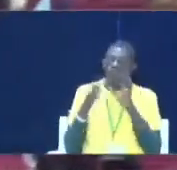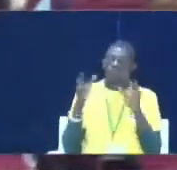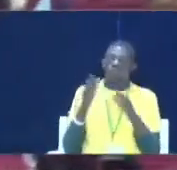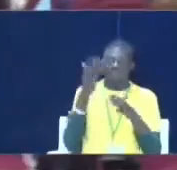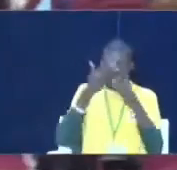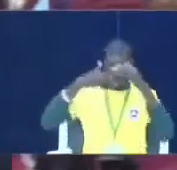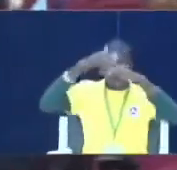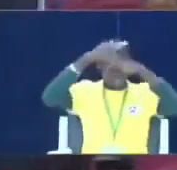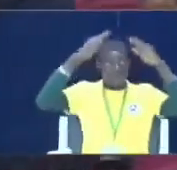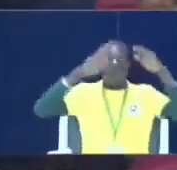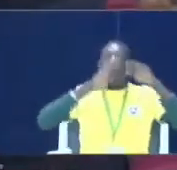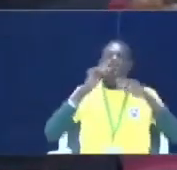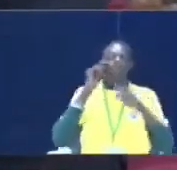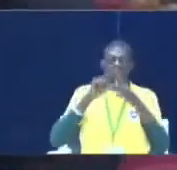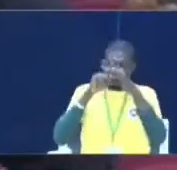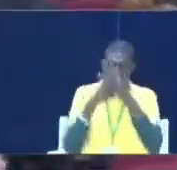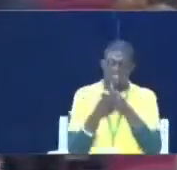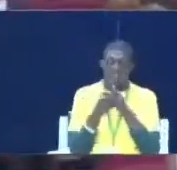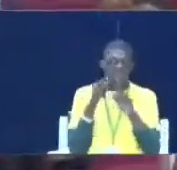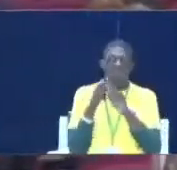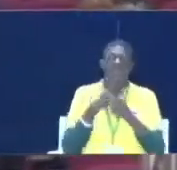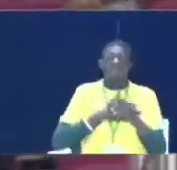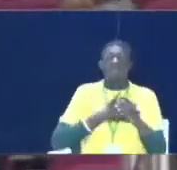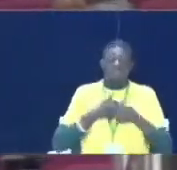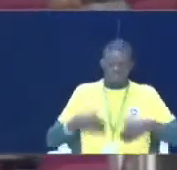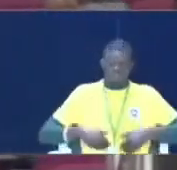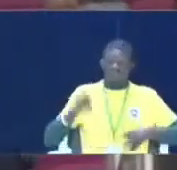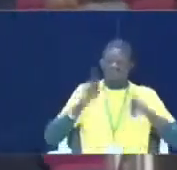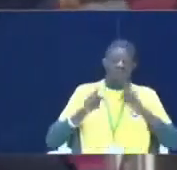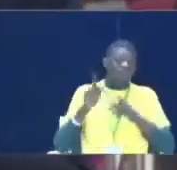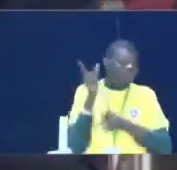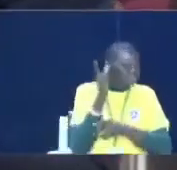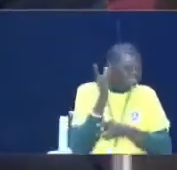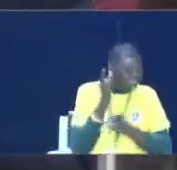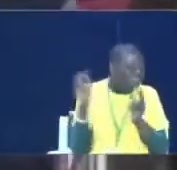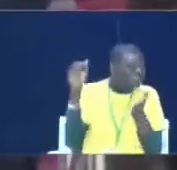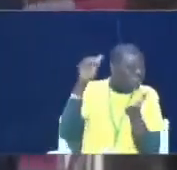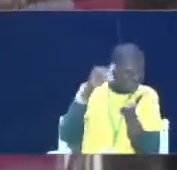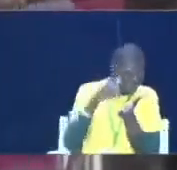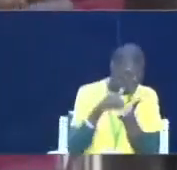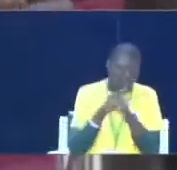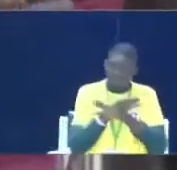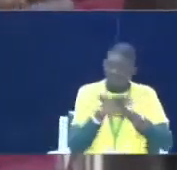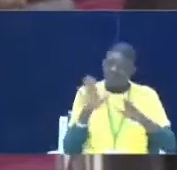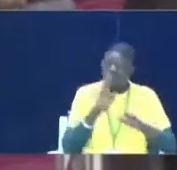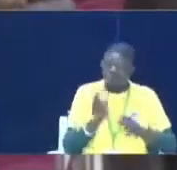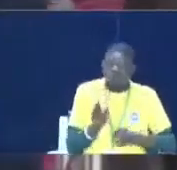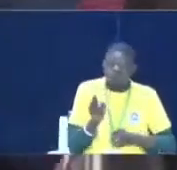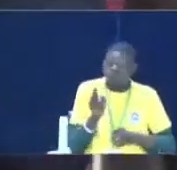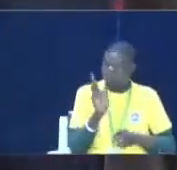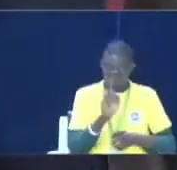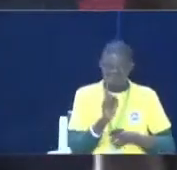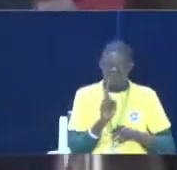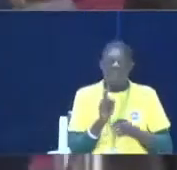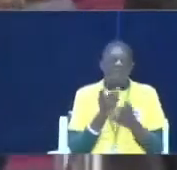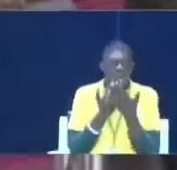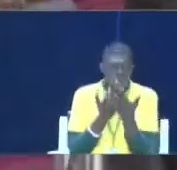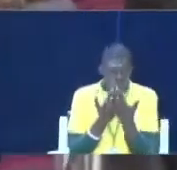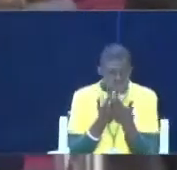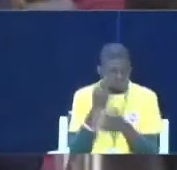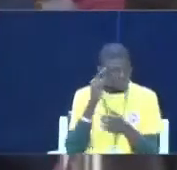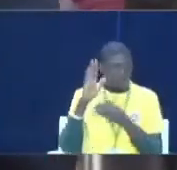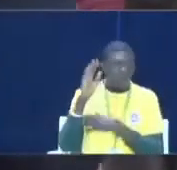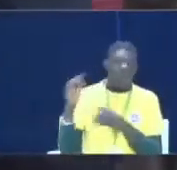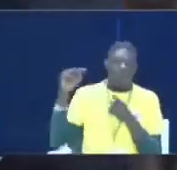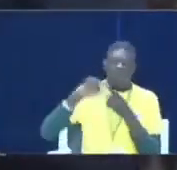your starting point. My generation, listen again. Don't be in a hurry. Tarry until